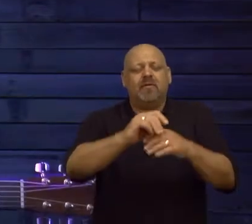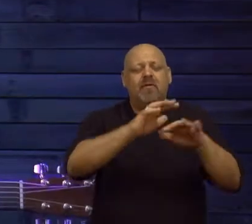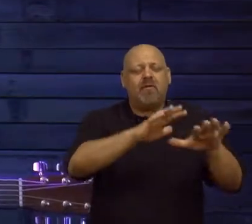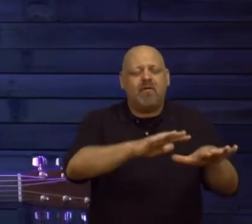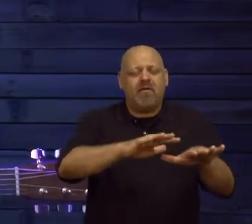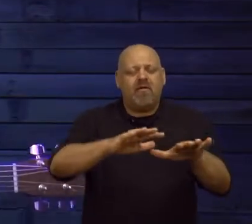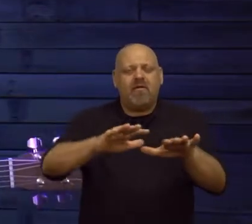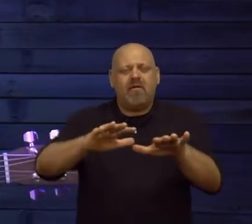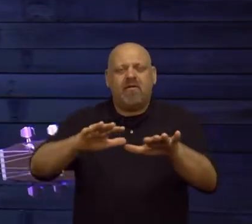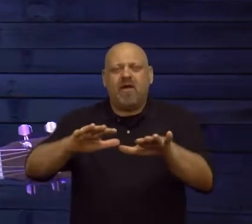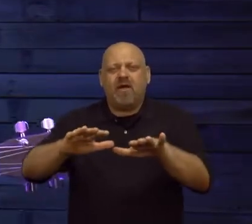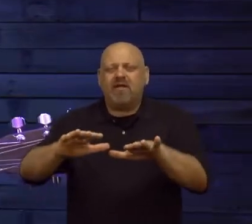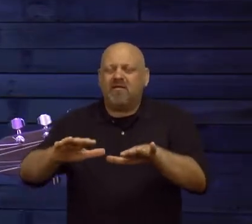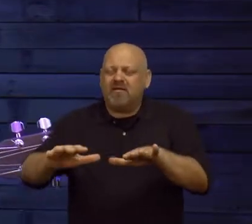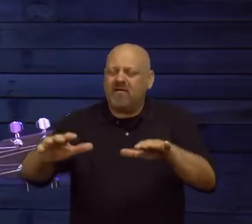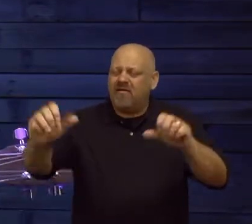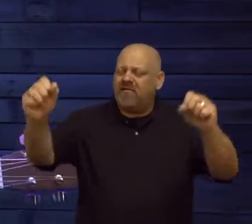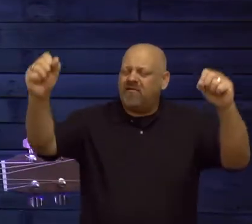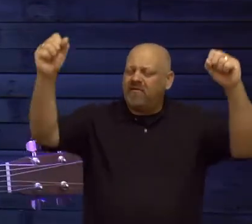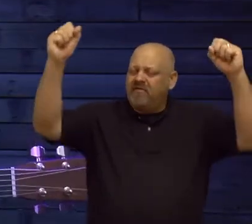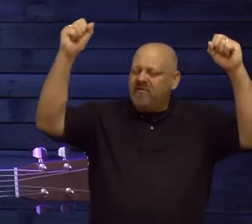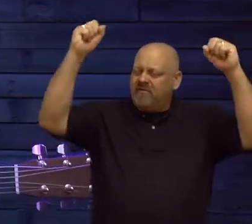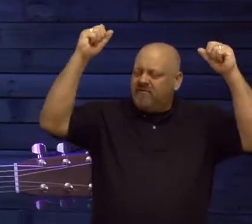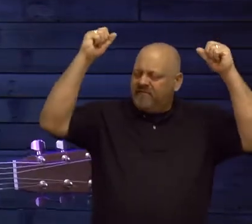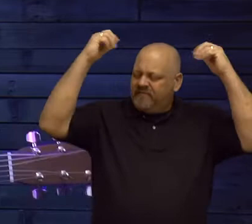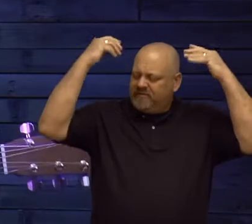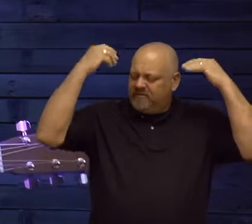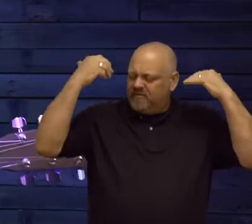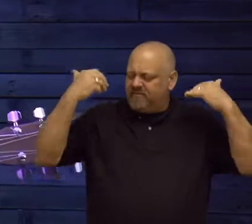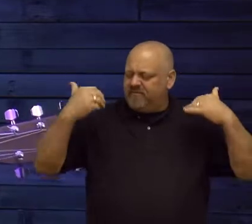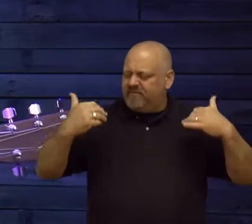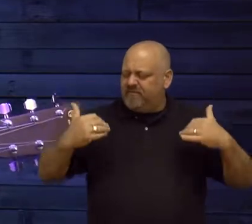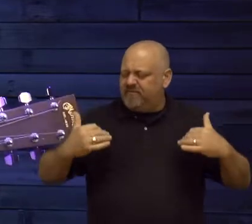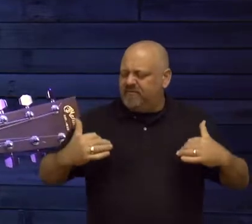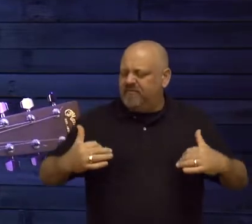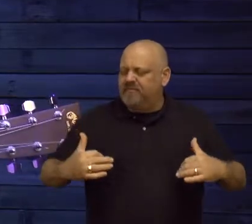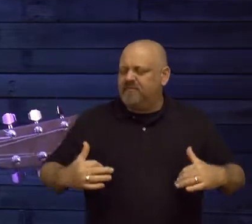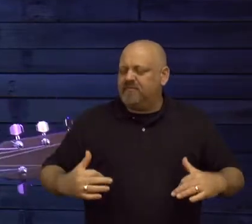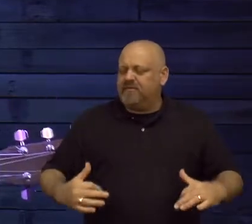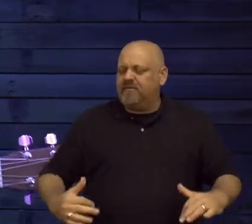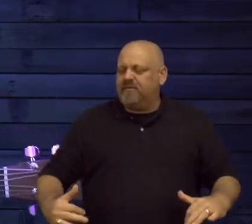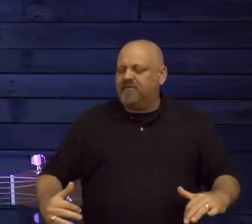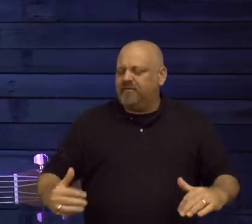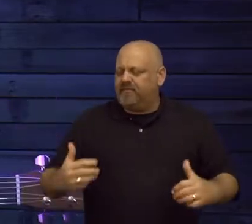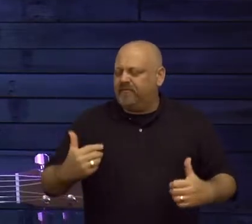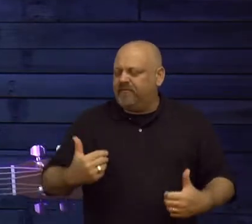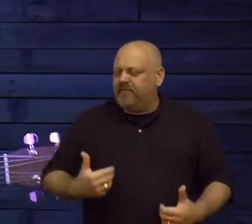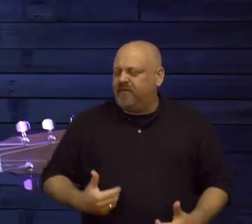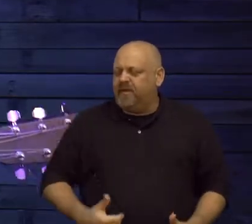There's a calm that covers me